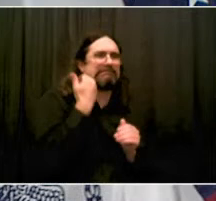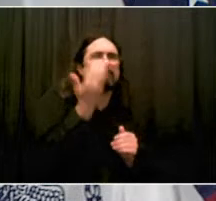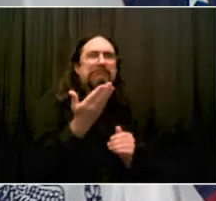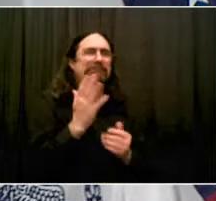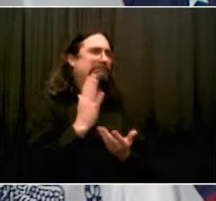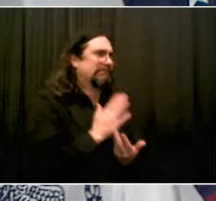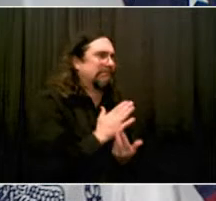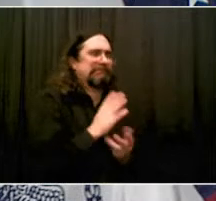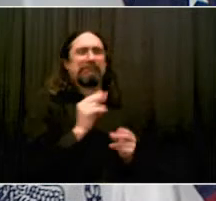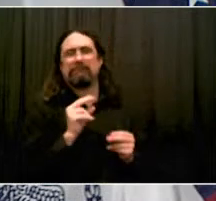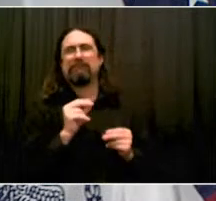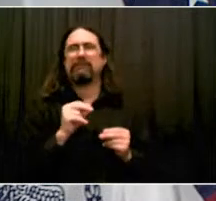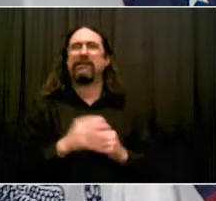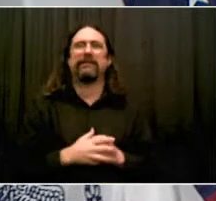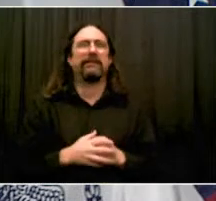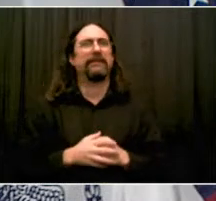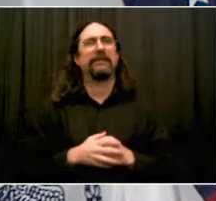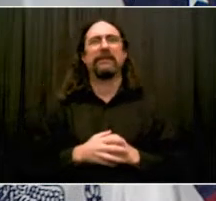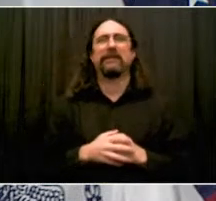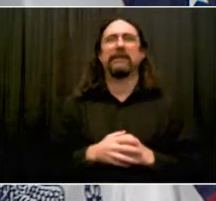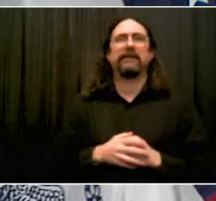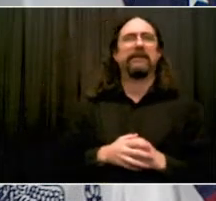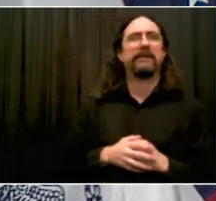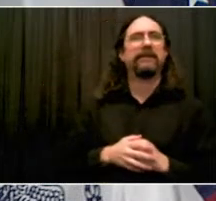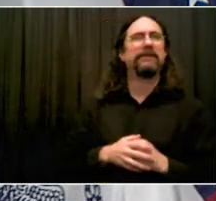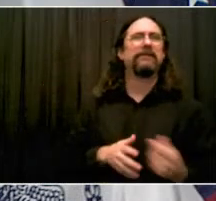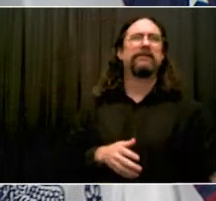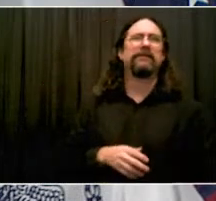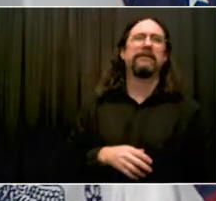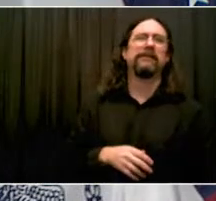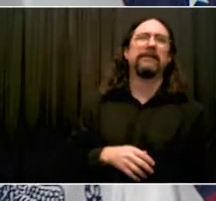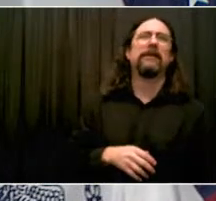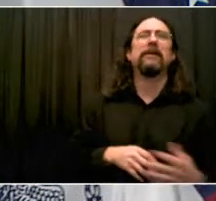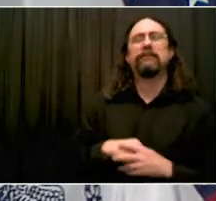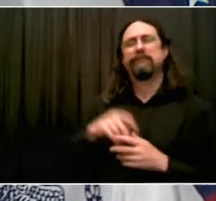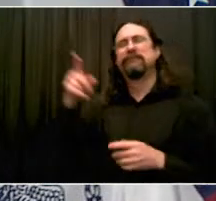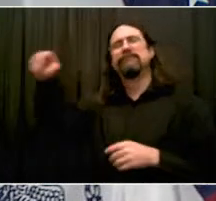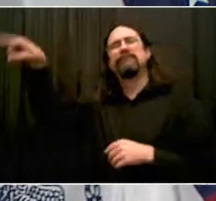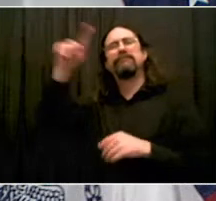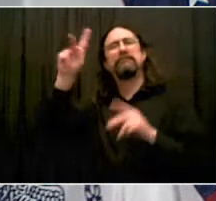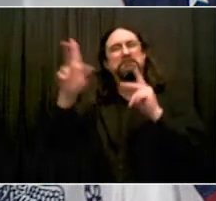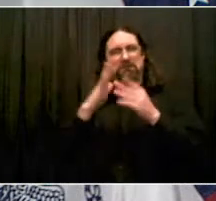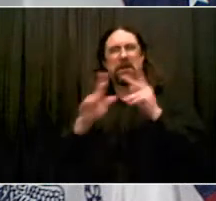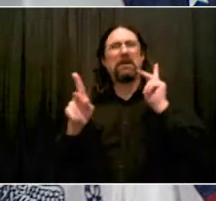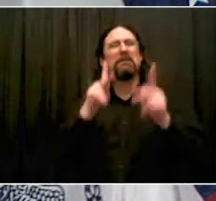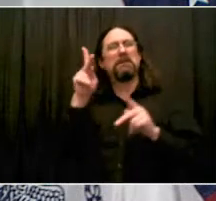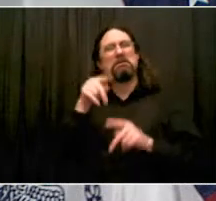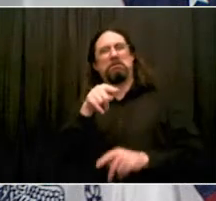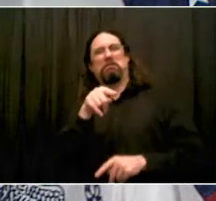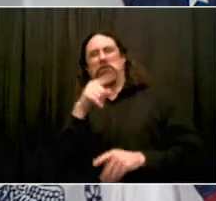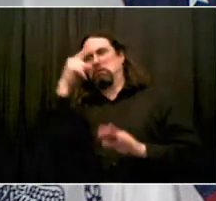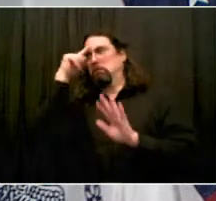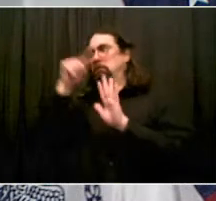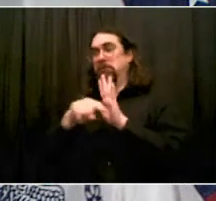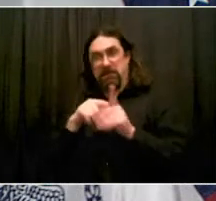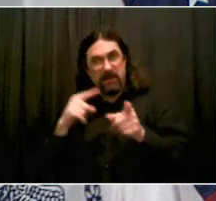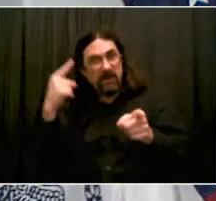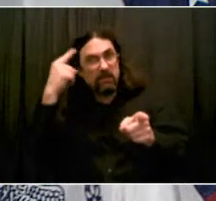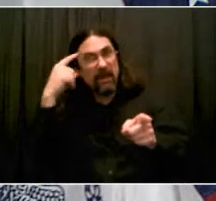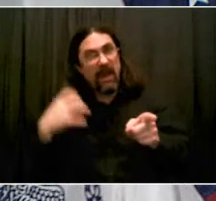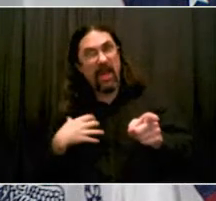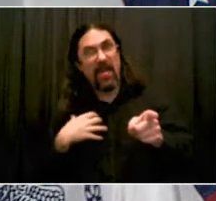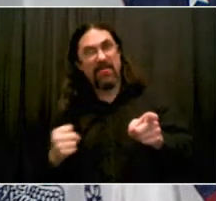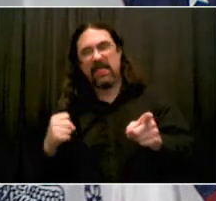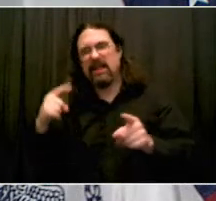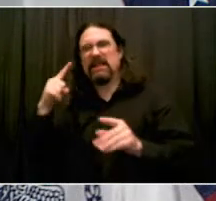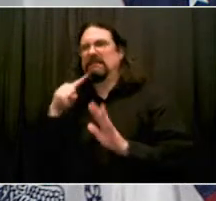never fair that anyone felt that way or was treated that way, but that's the reality. We decided we had to change that. And